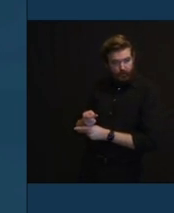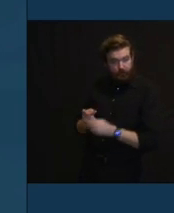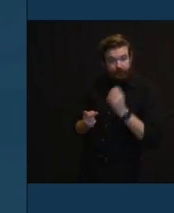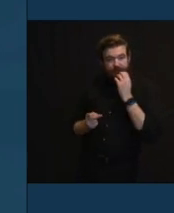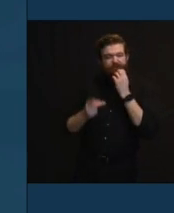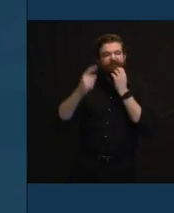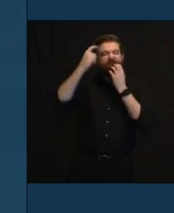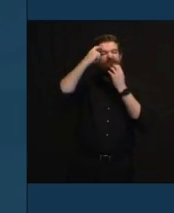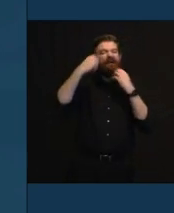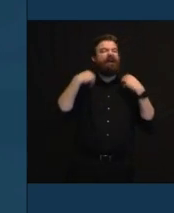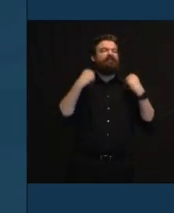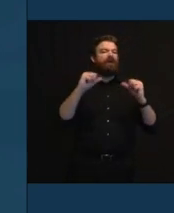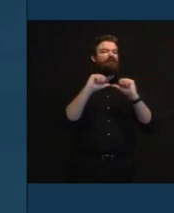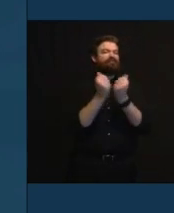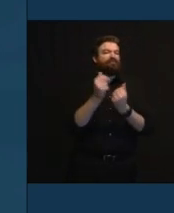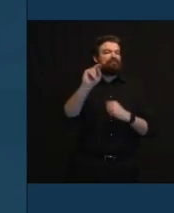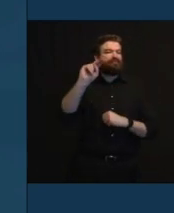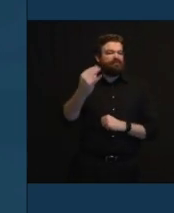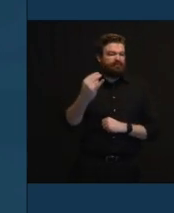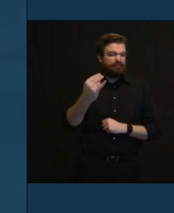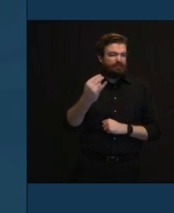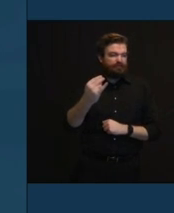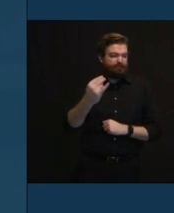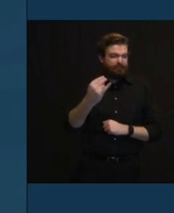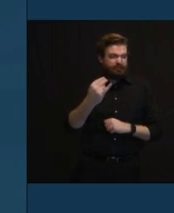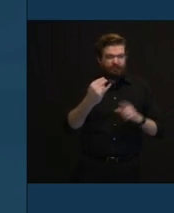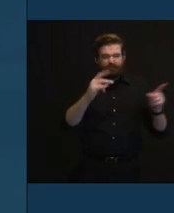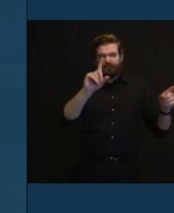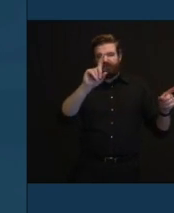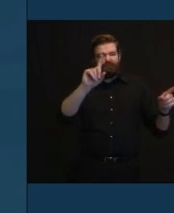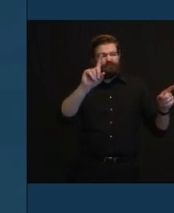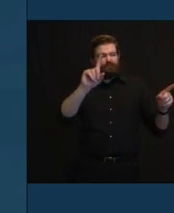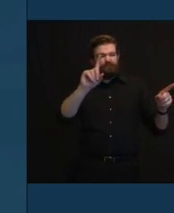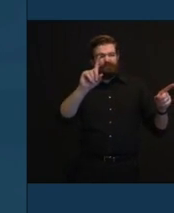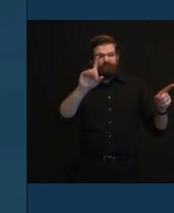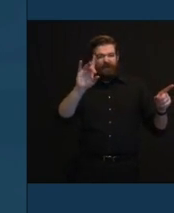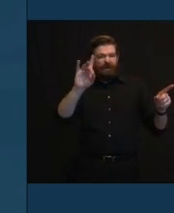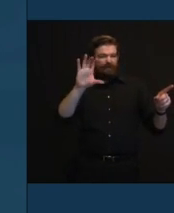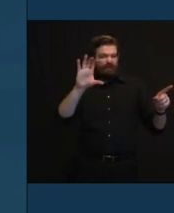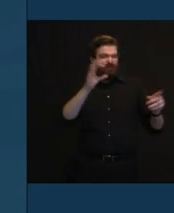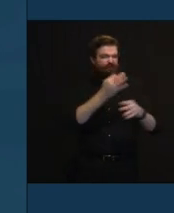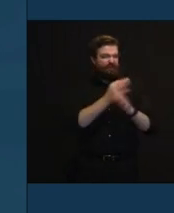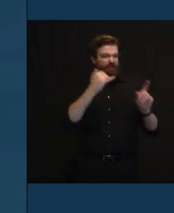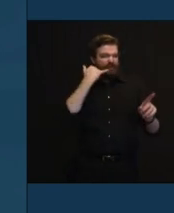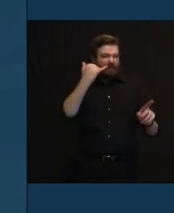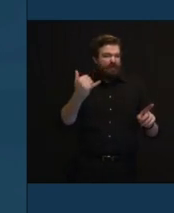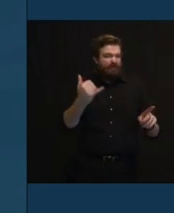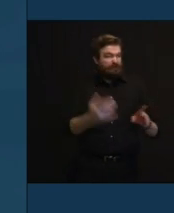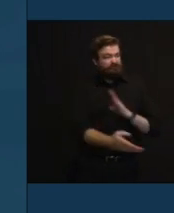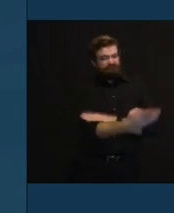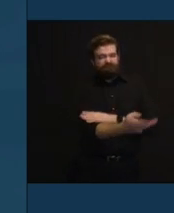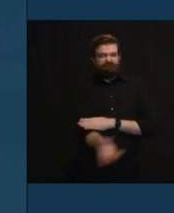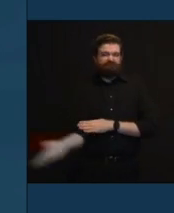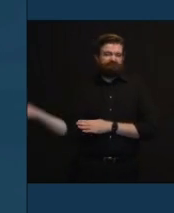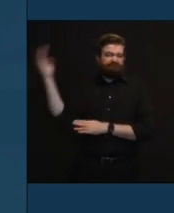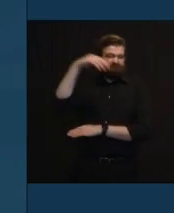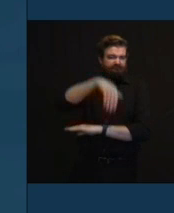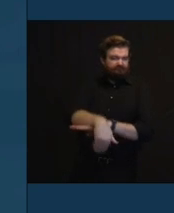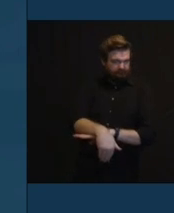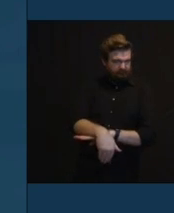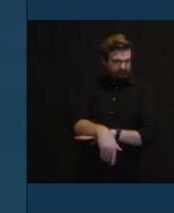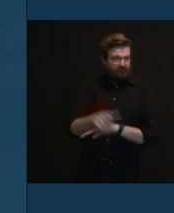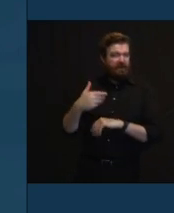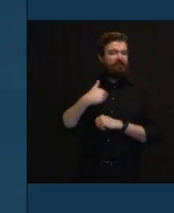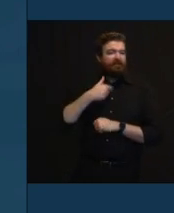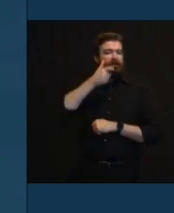The toll-free line is open every day from 8 a.m. to 8 p.m. and is staffed by live, trained specialists.